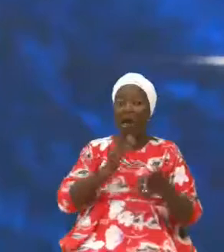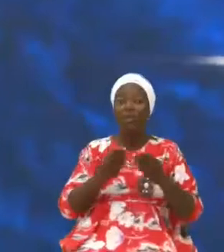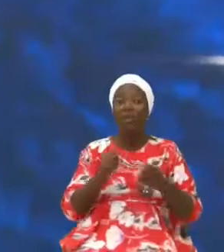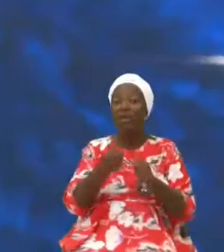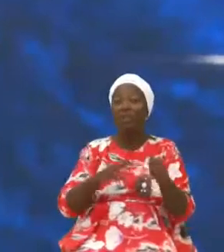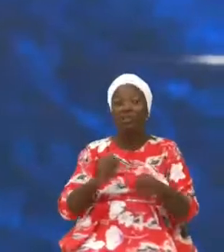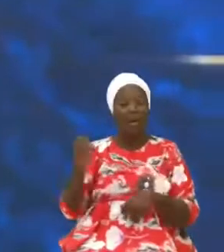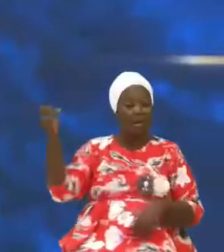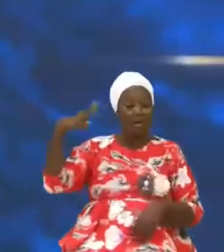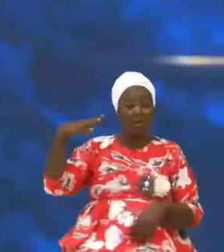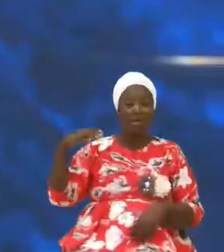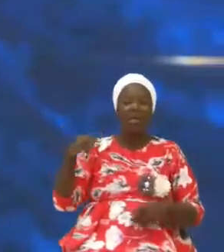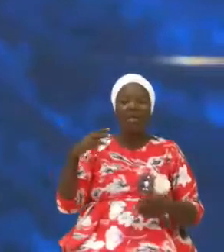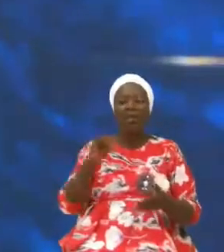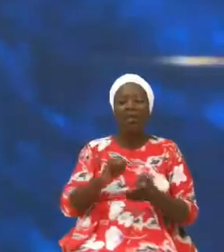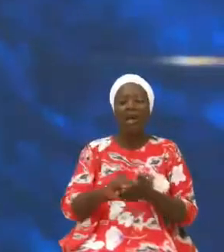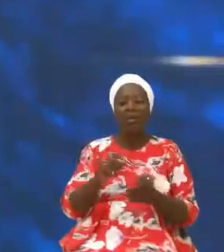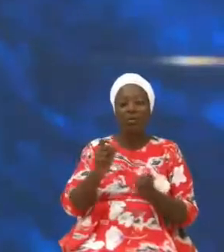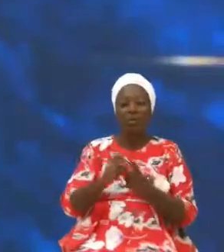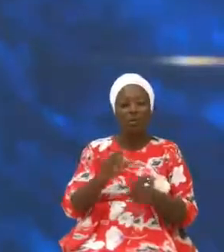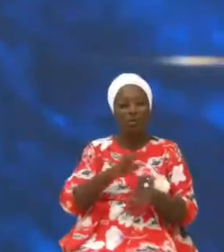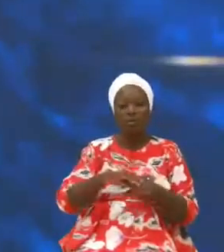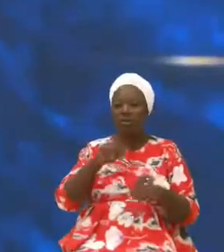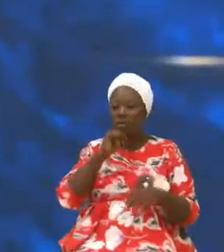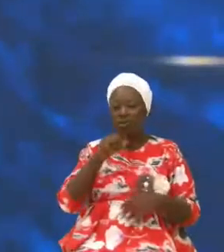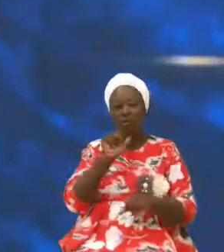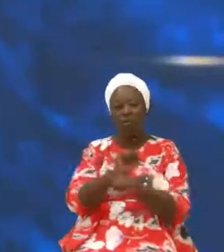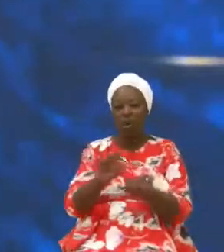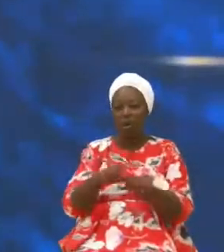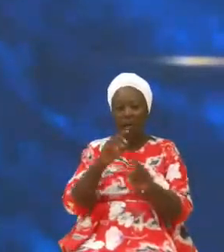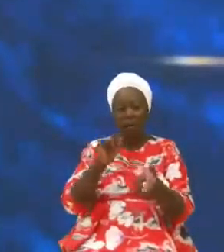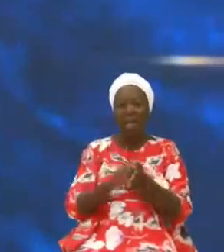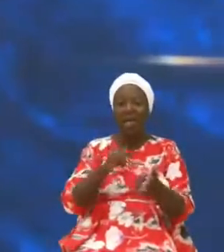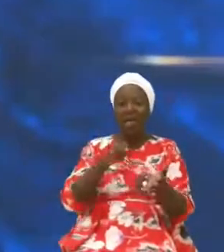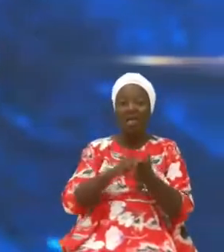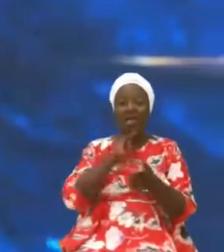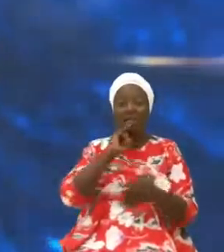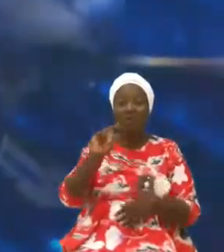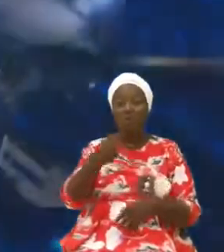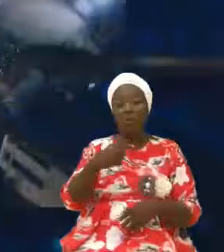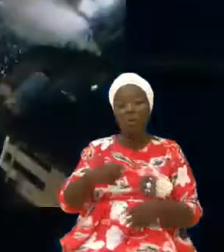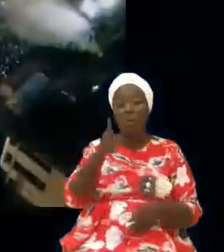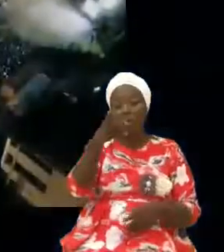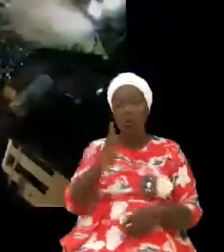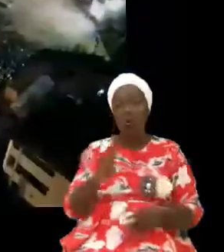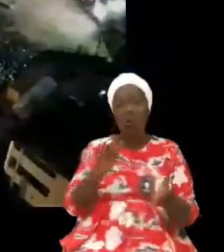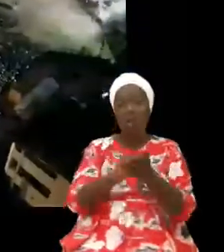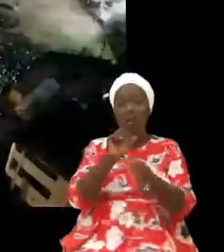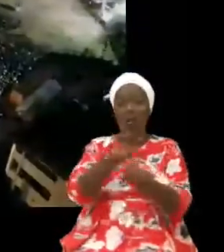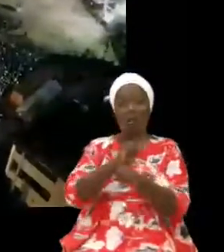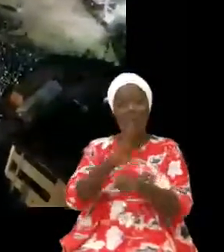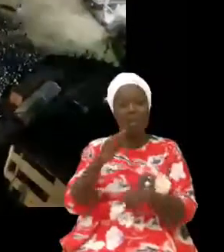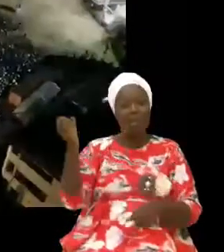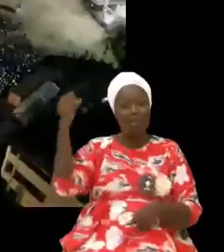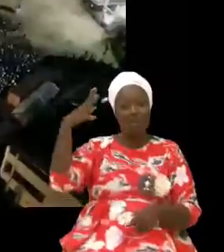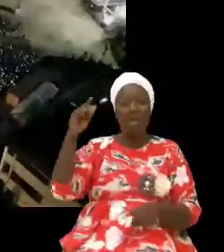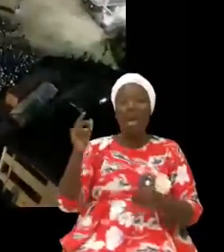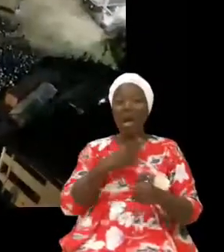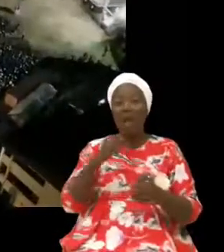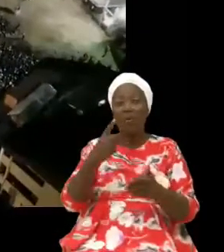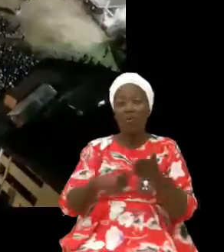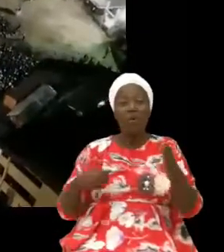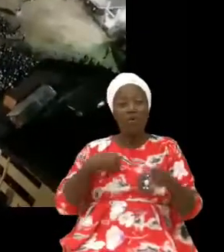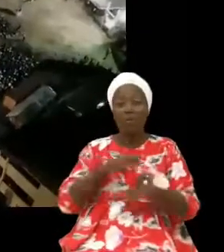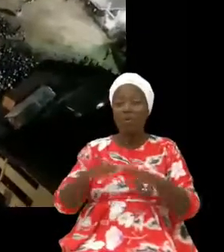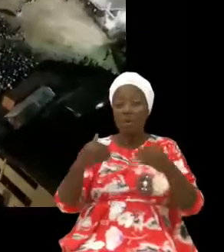in the market by grace. The world does not work like that. Only God works by grace.